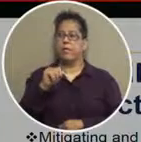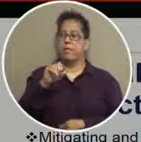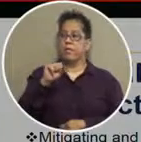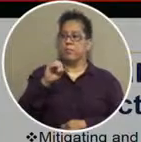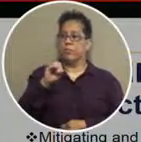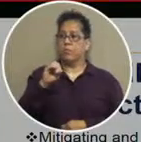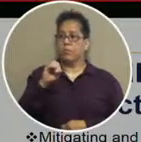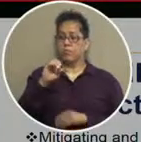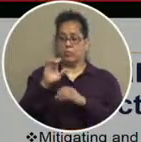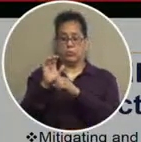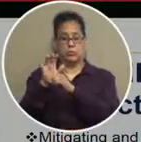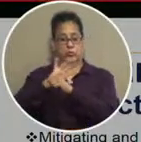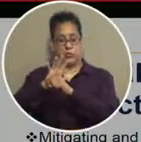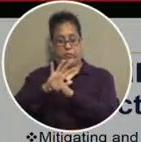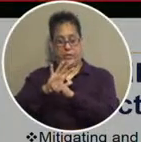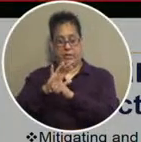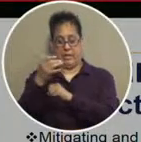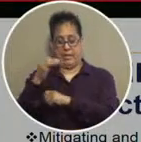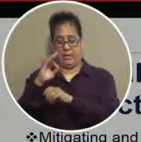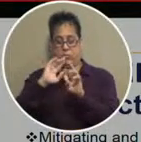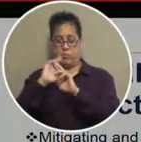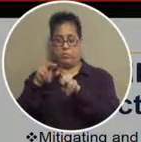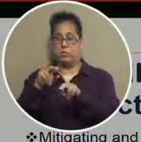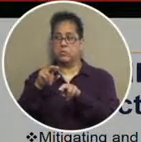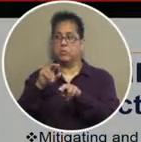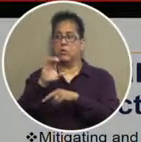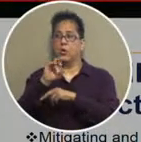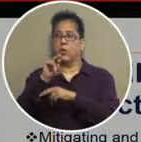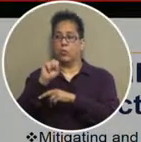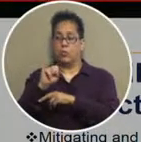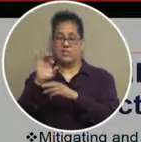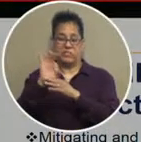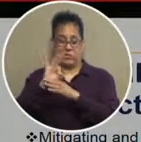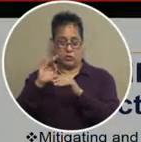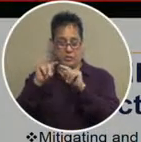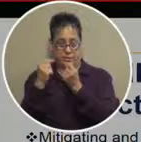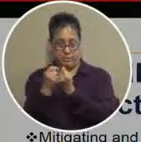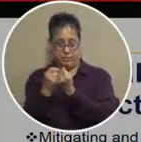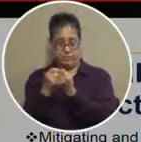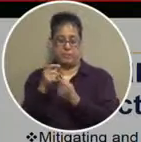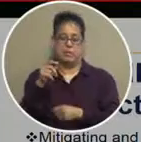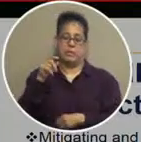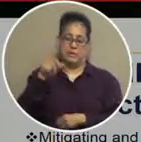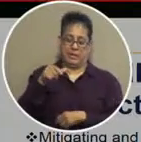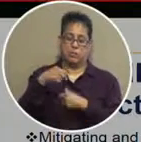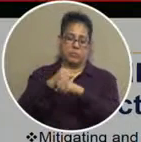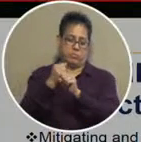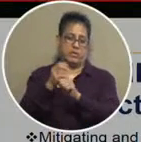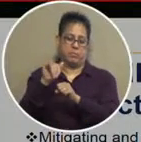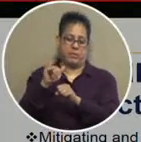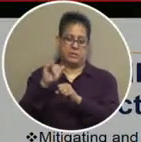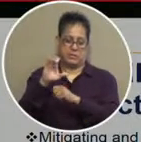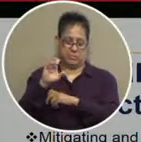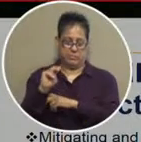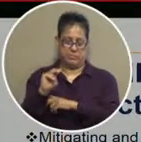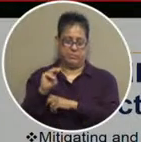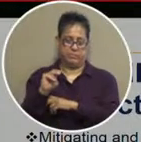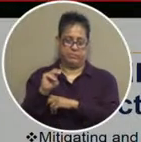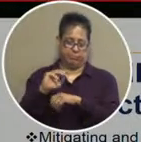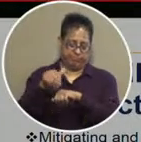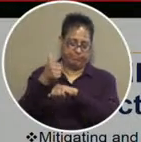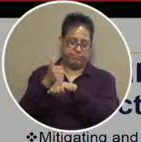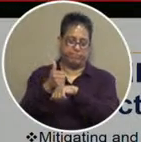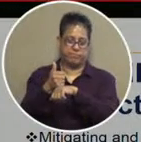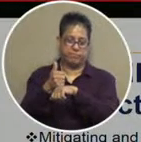So our COVID-19 response cross-functional team. This team was created by our city manager, Tommy Gonzalez, and it's